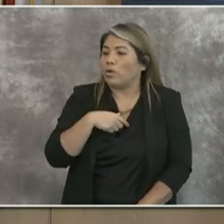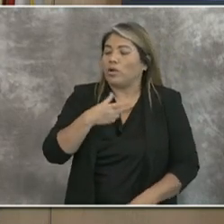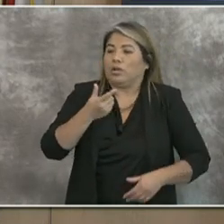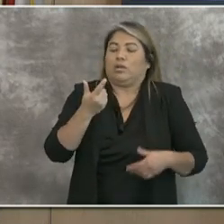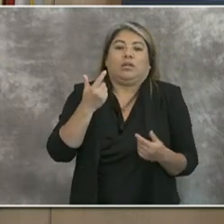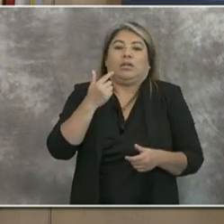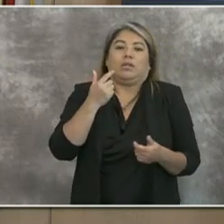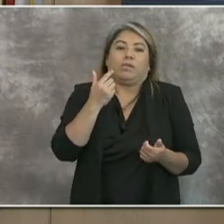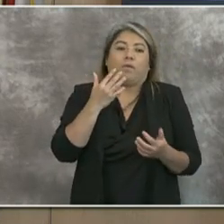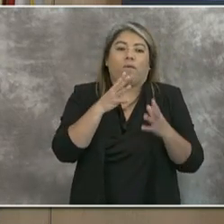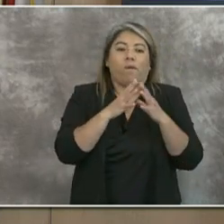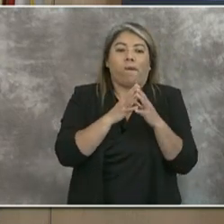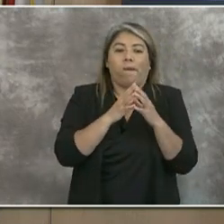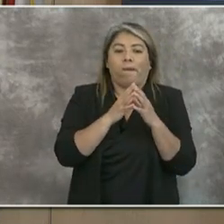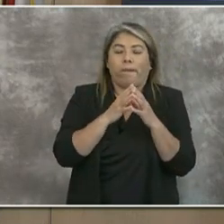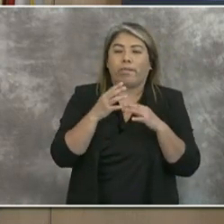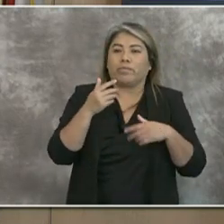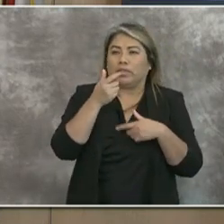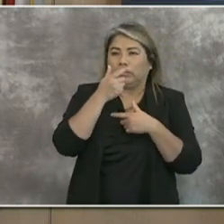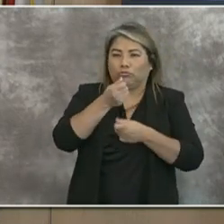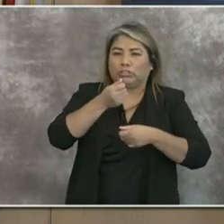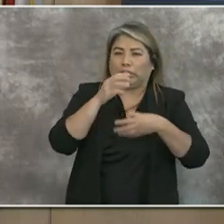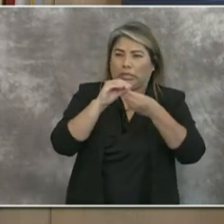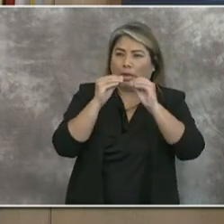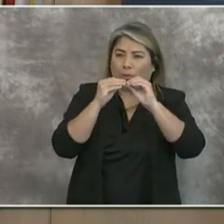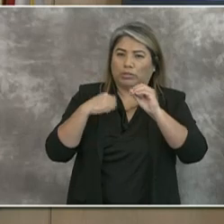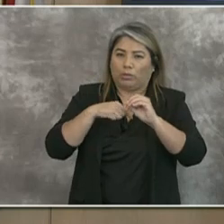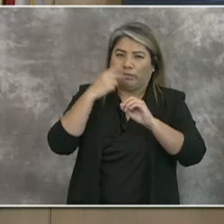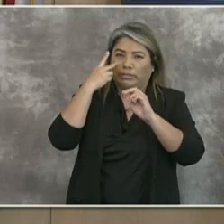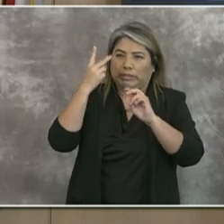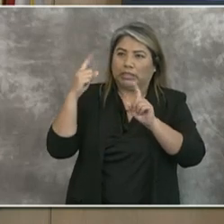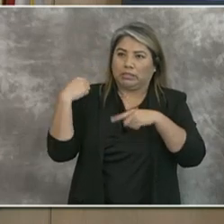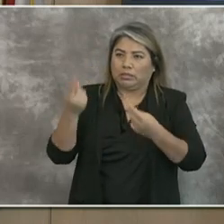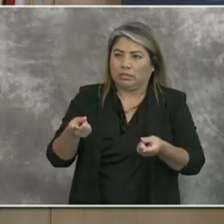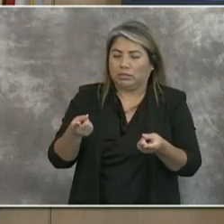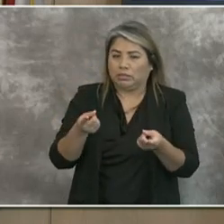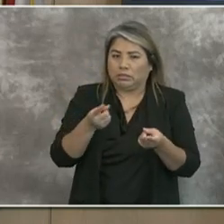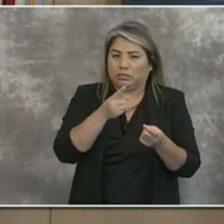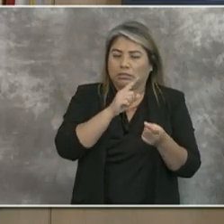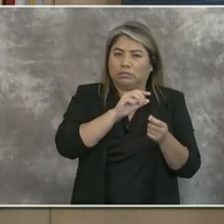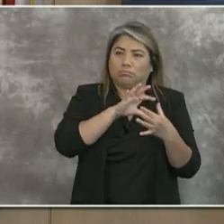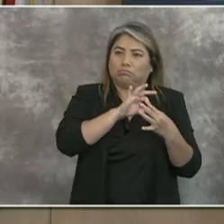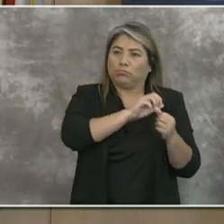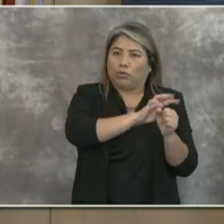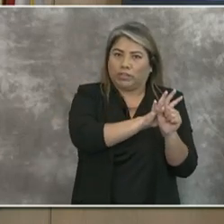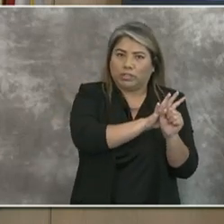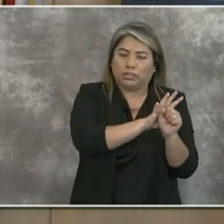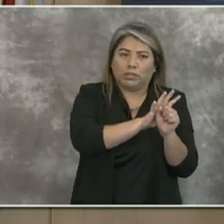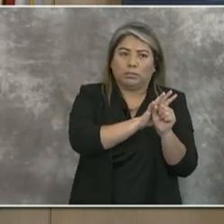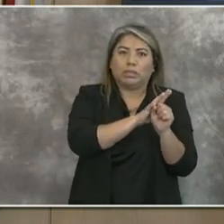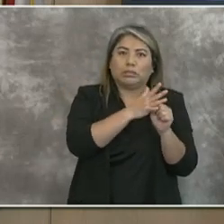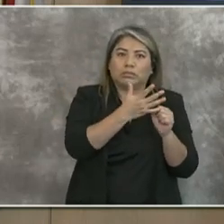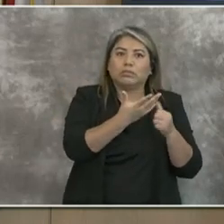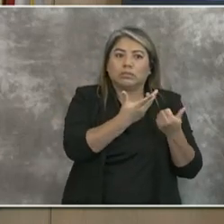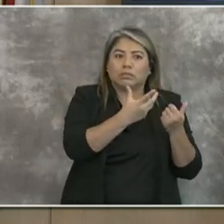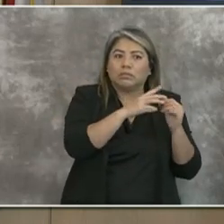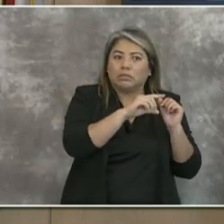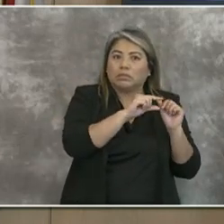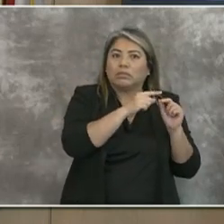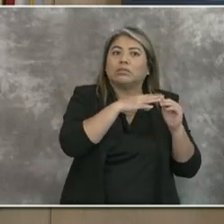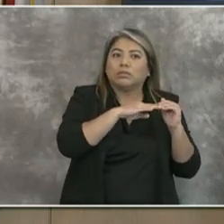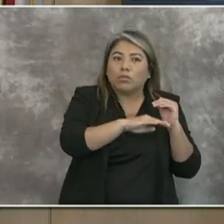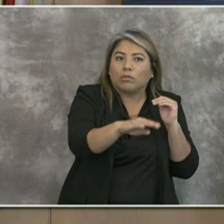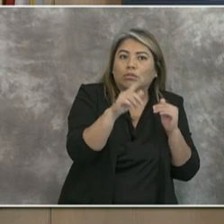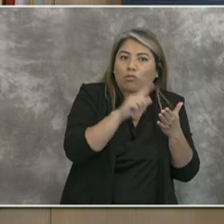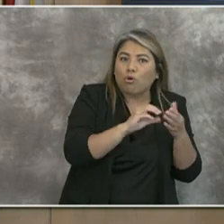interested in numbers that we've seen recently regarding COVID-19. They've been pretty low. It's